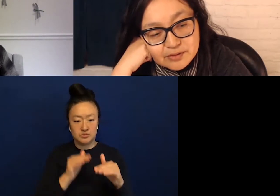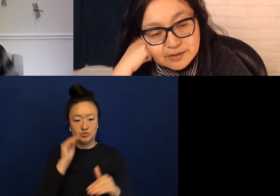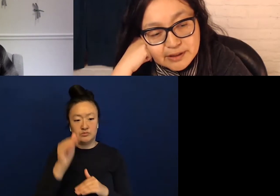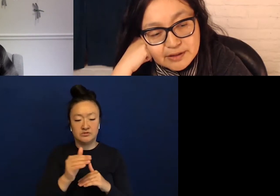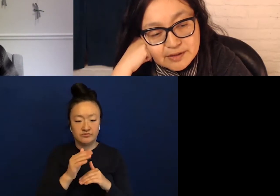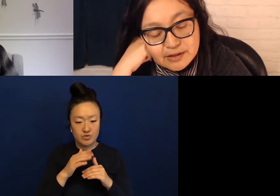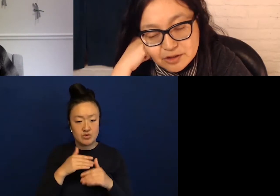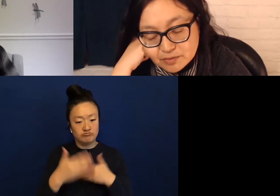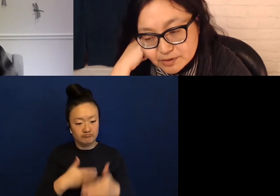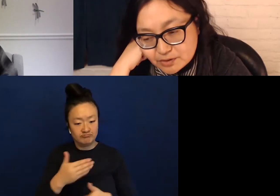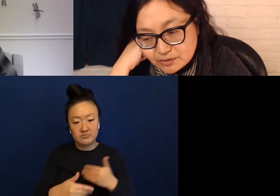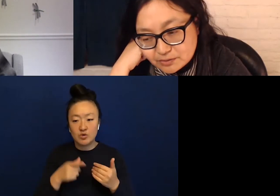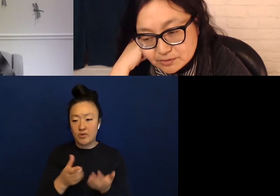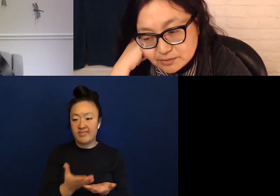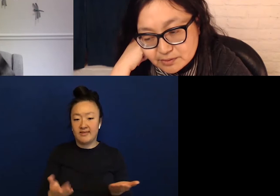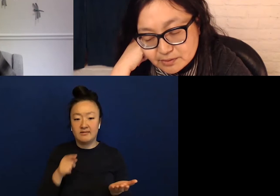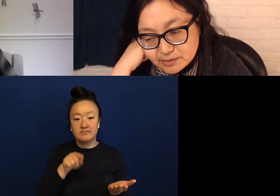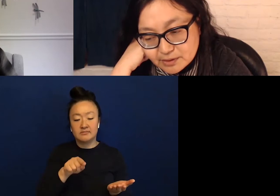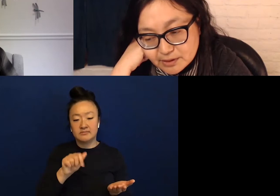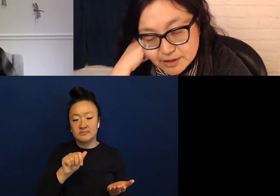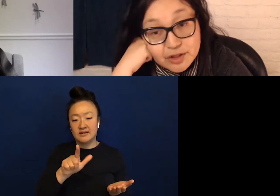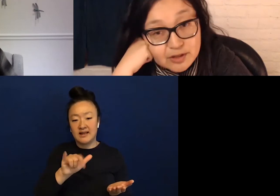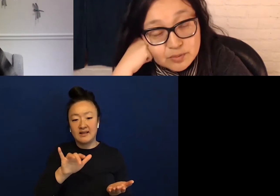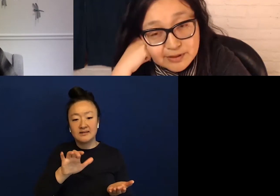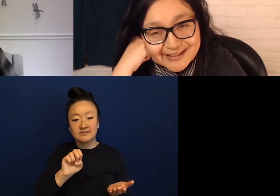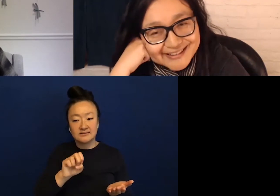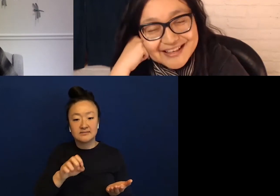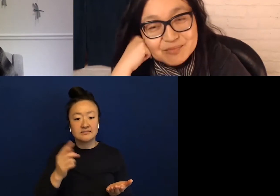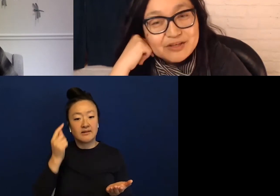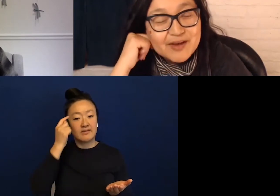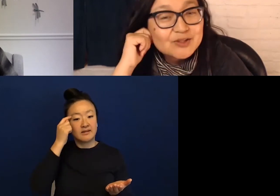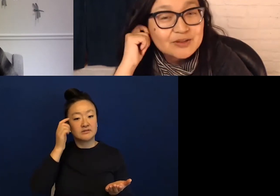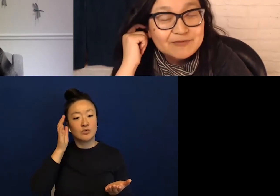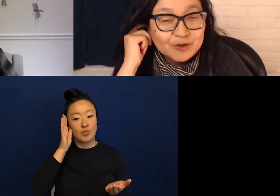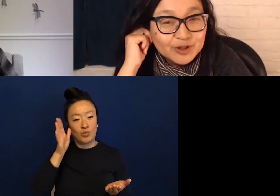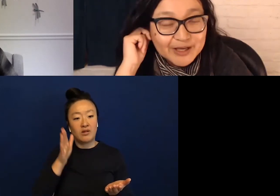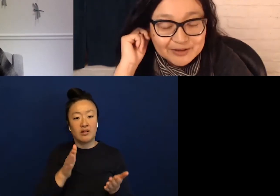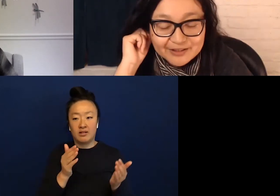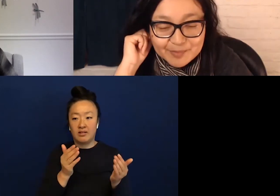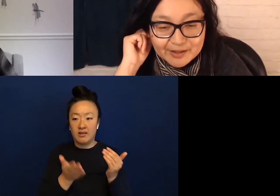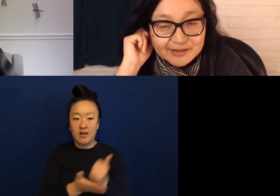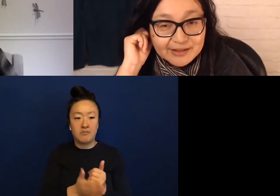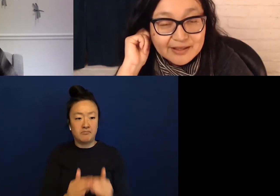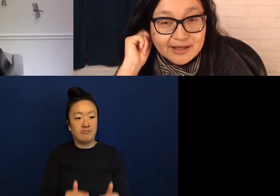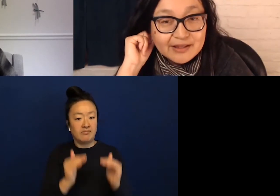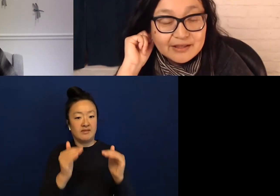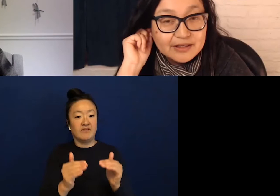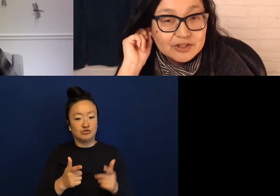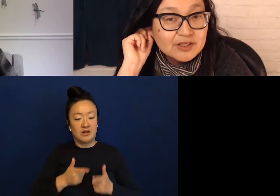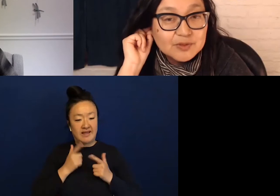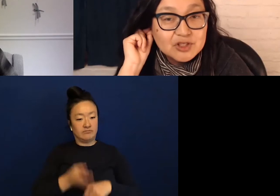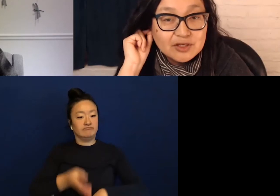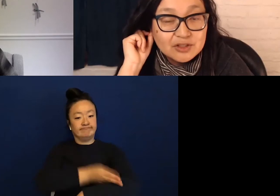a sort of like this thing that she wants to, that she thinks will advance her life forward, make her life better. And then